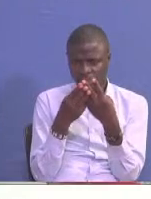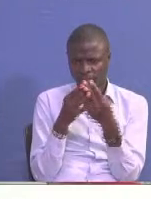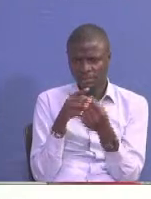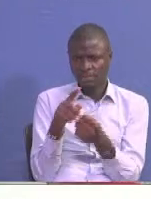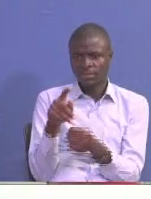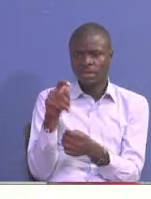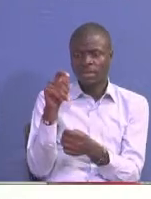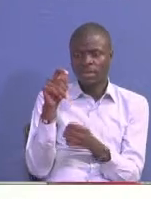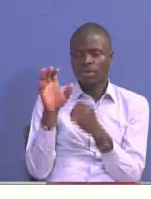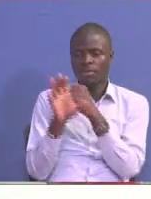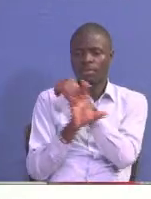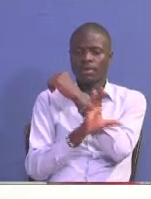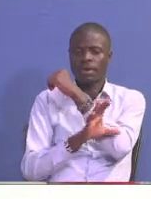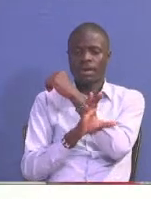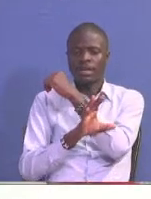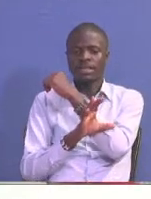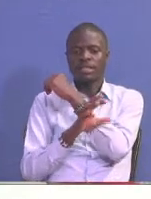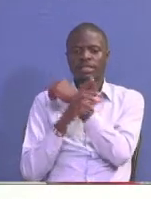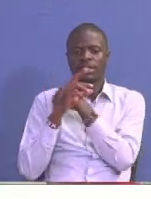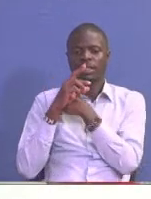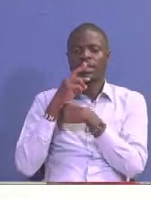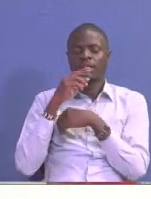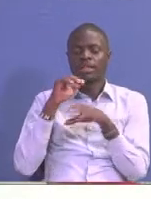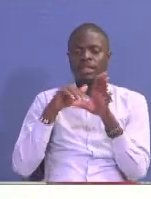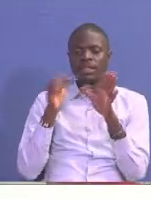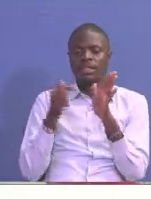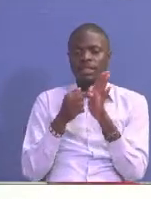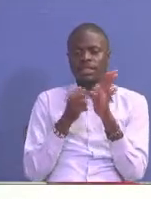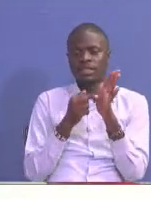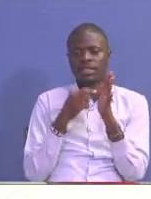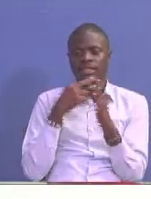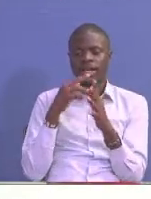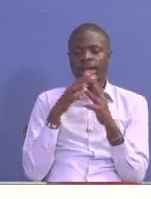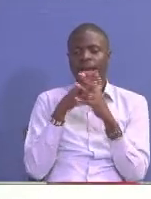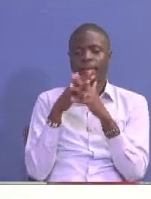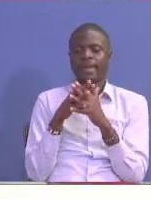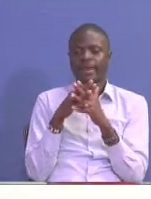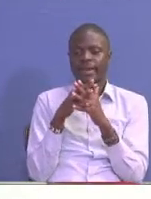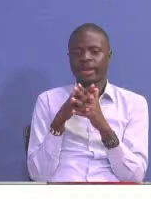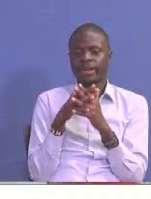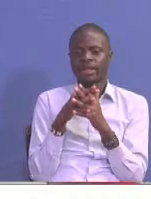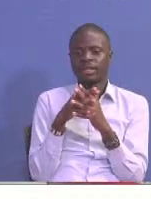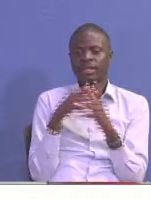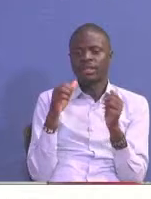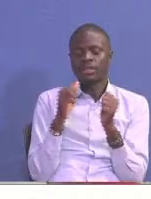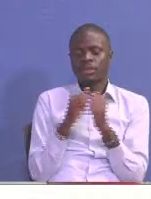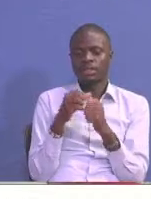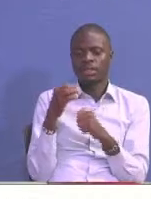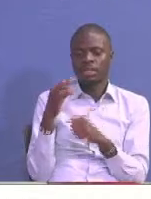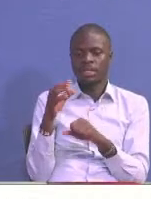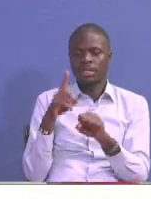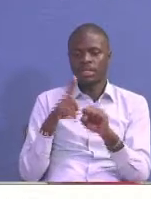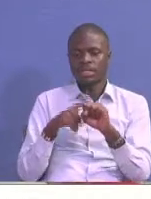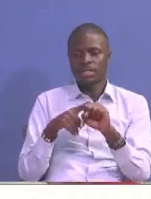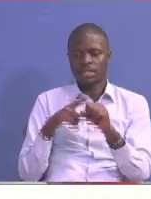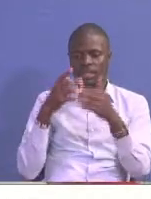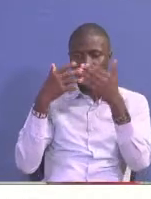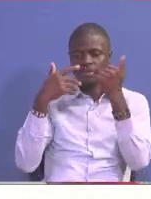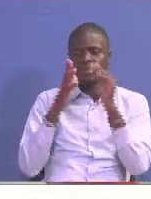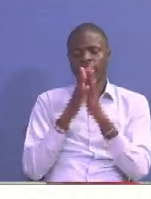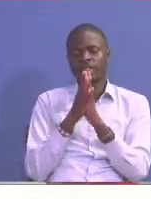Top countries in this listing are USA with 36